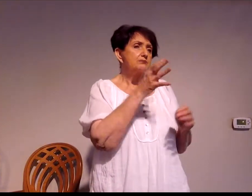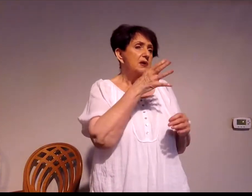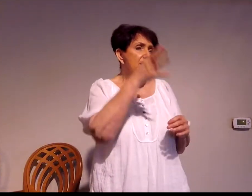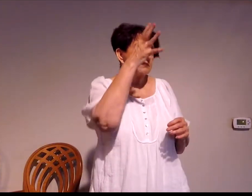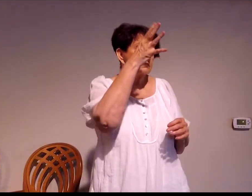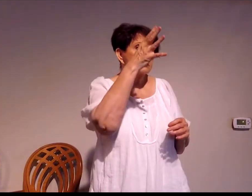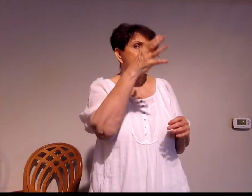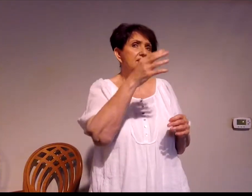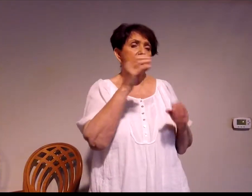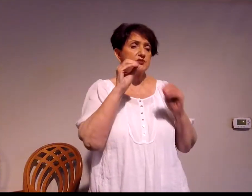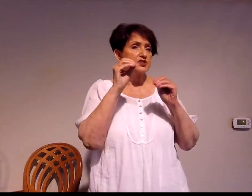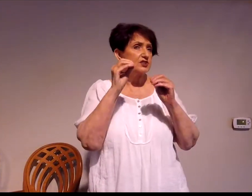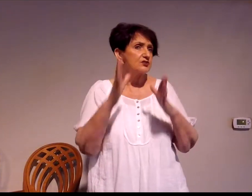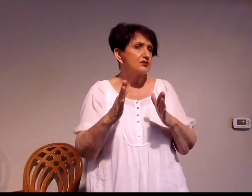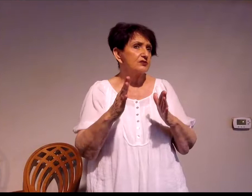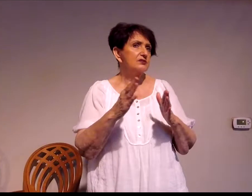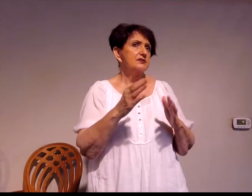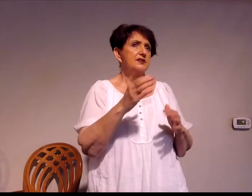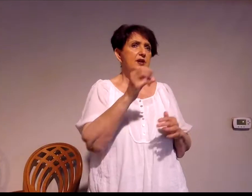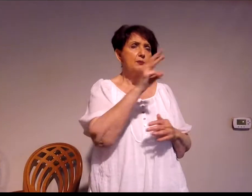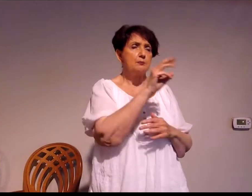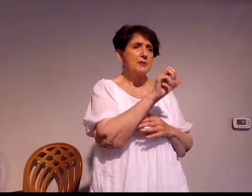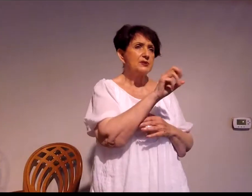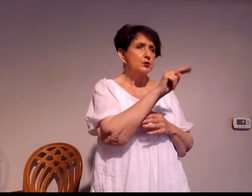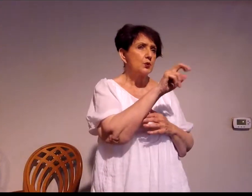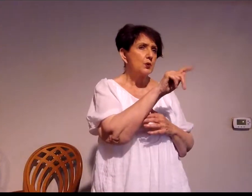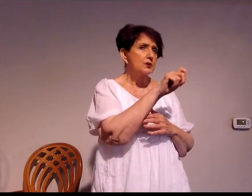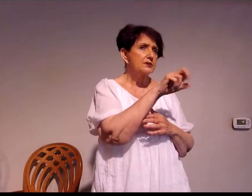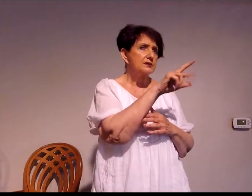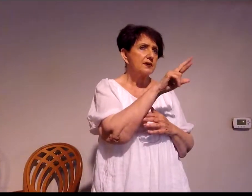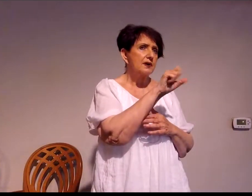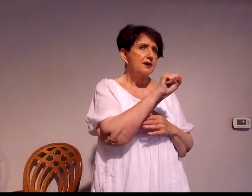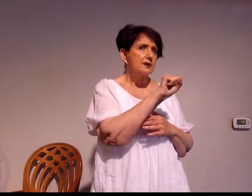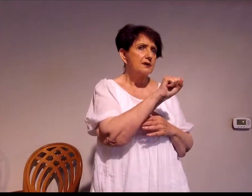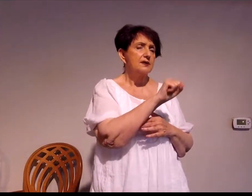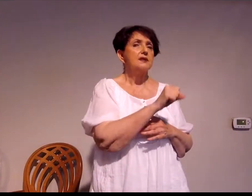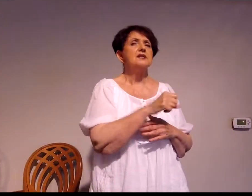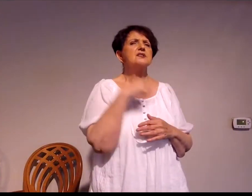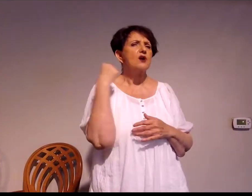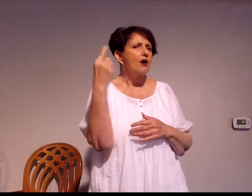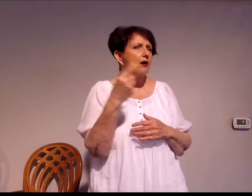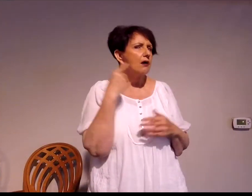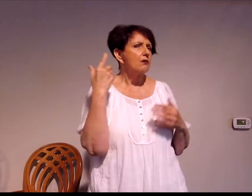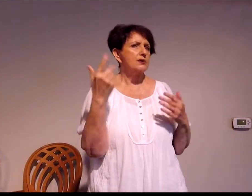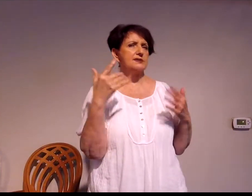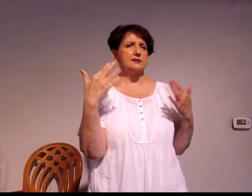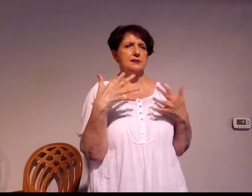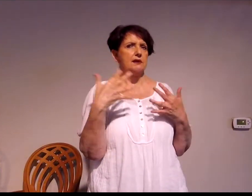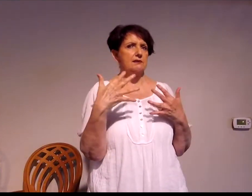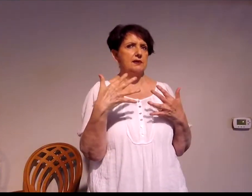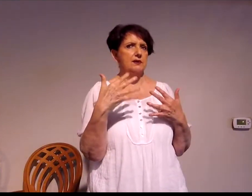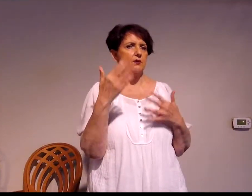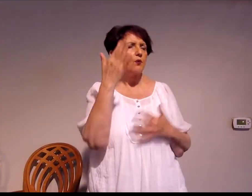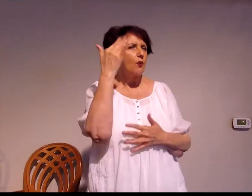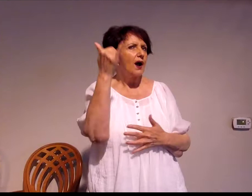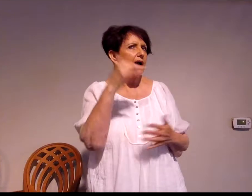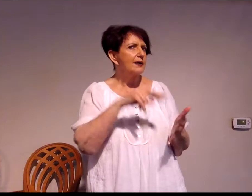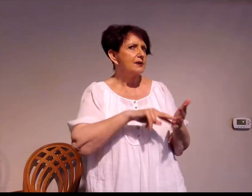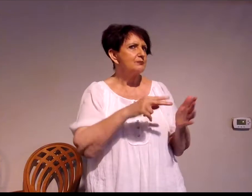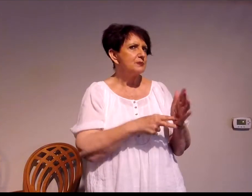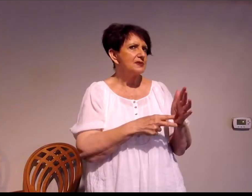mentors, a stage in our hero's journey, is always scary because it